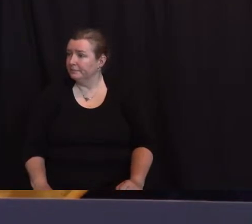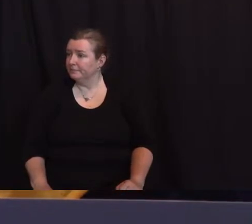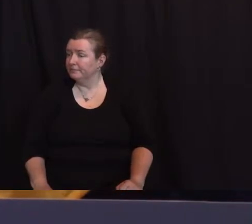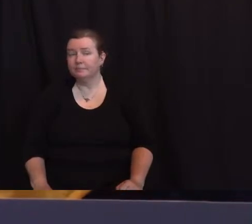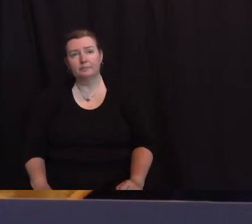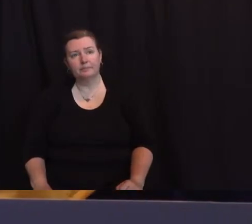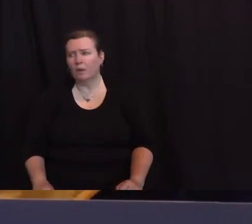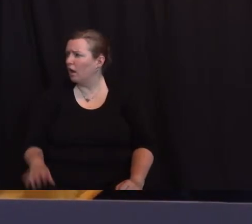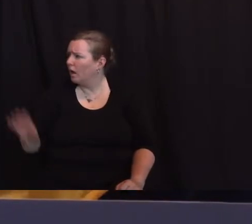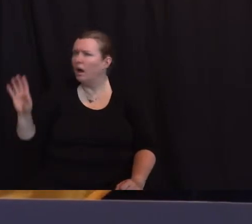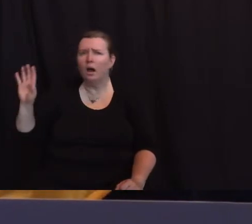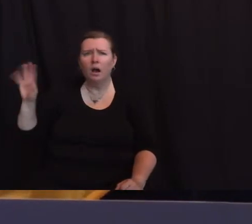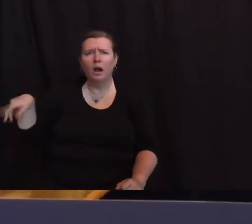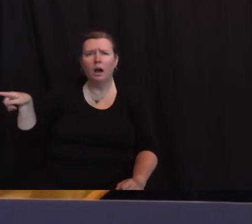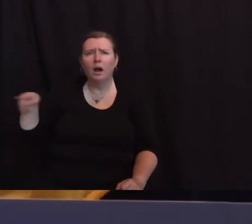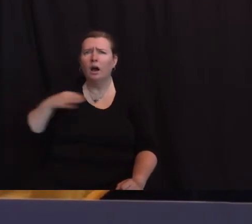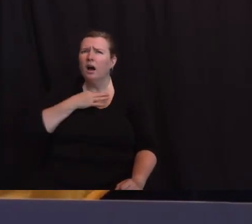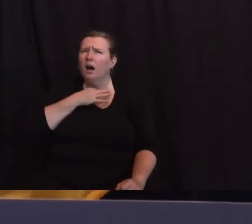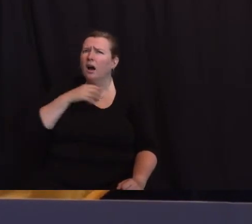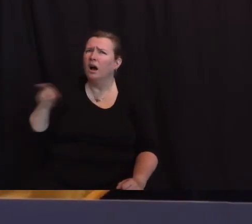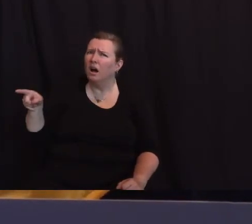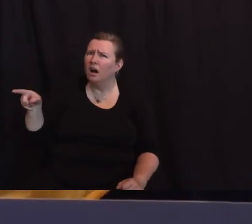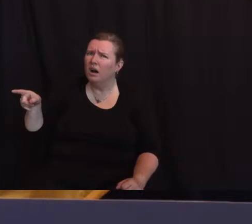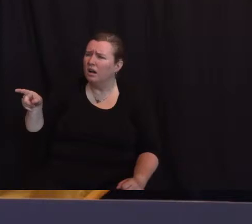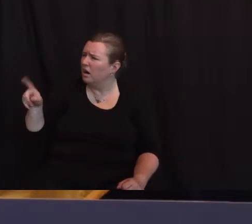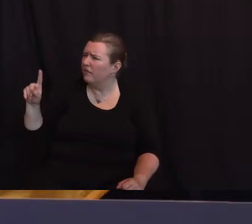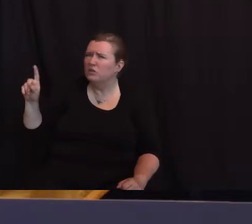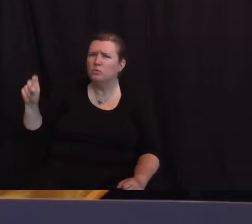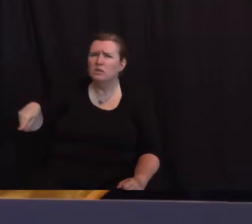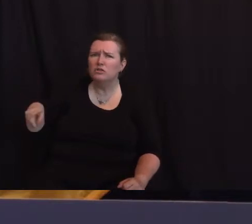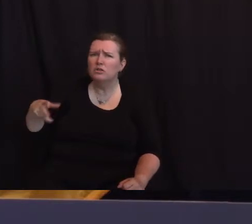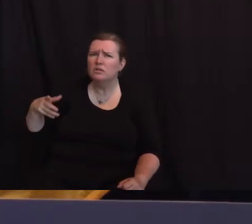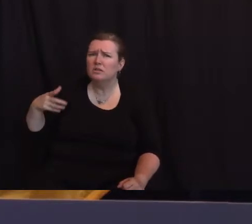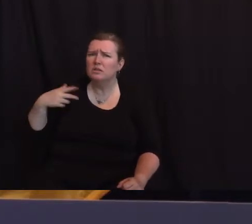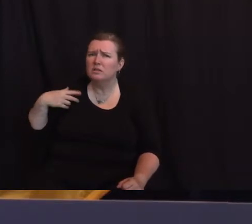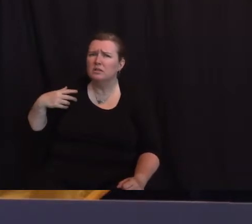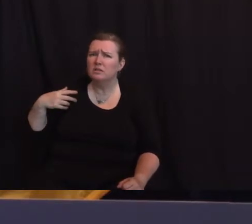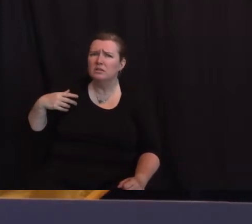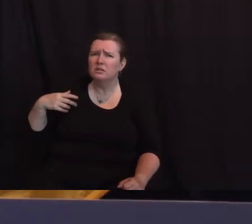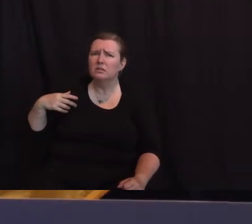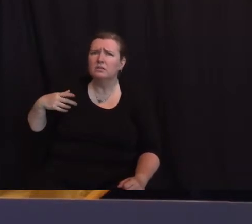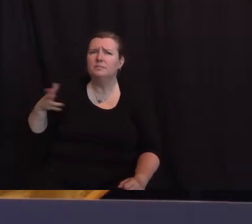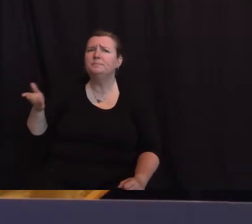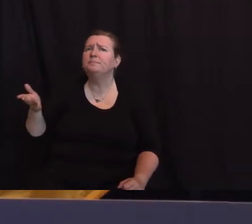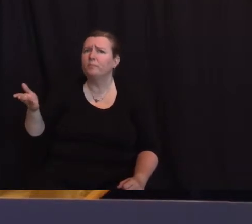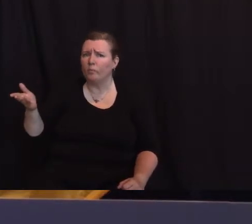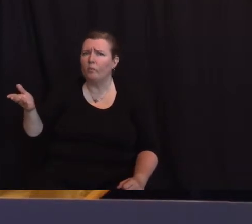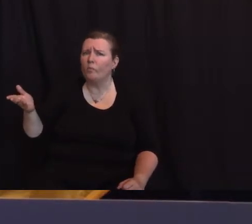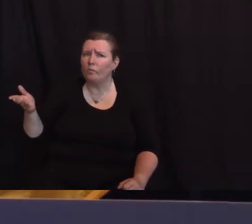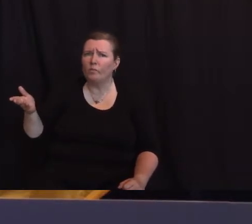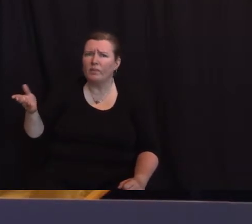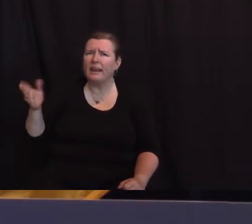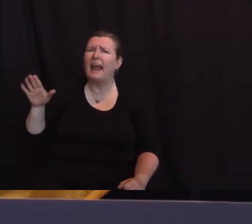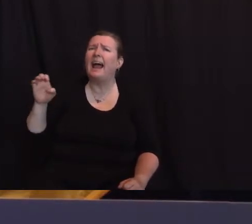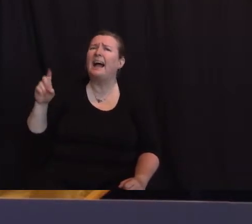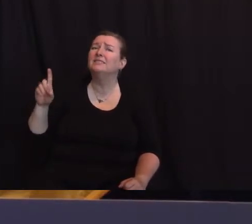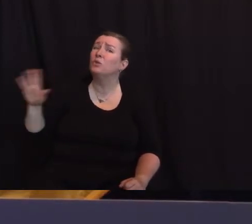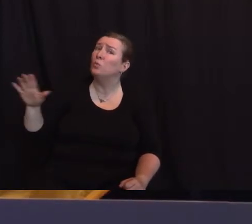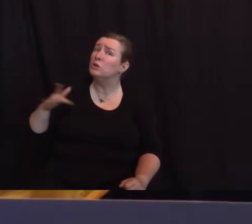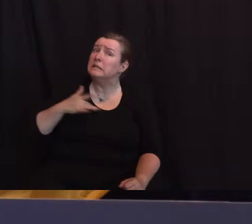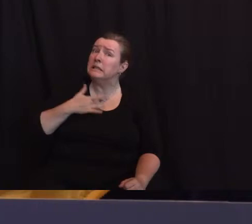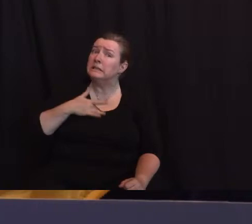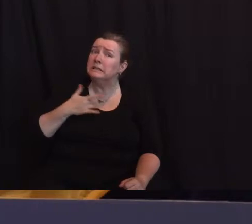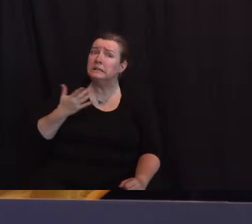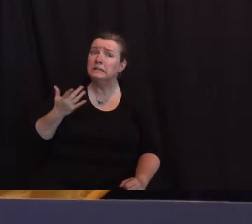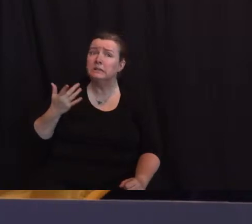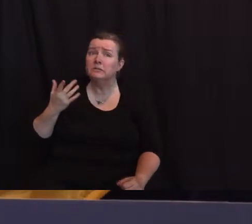ask you a question? And Judy, I have one that's unrelated to this, back to vaccines. But Ed, what's your speculation as to